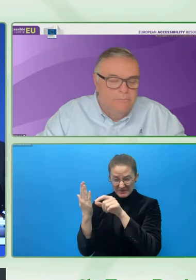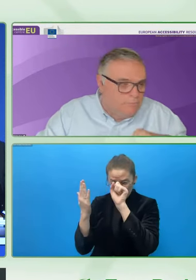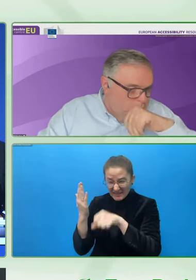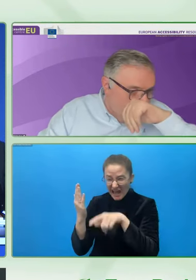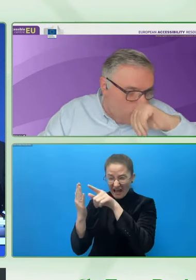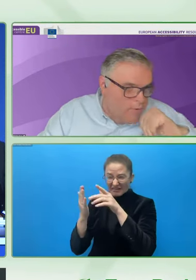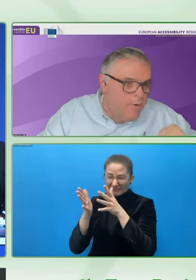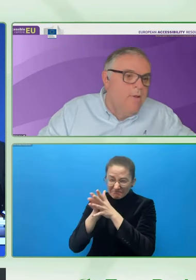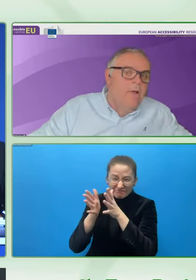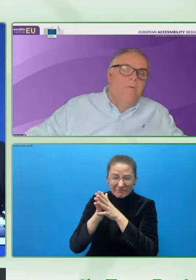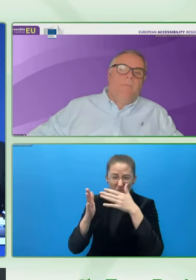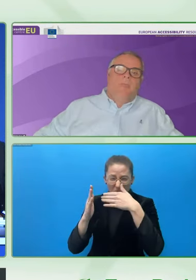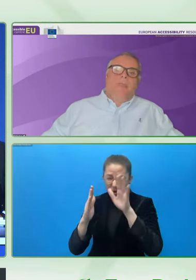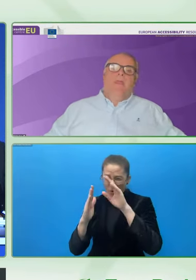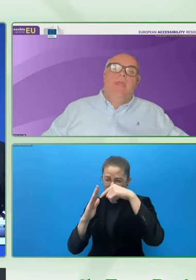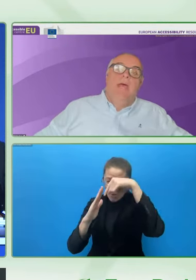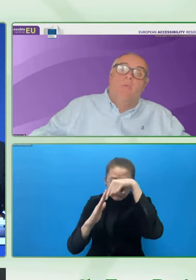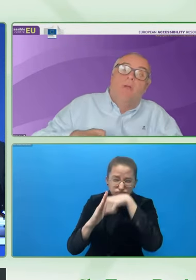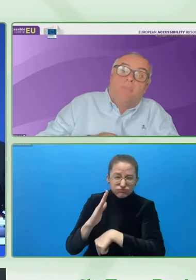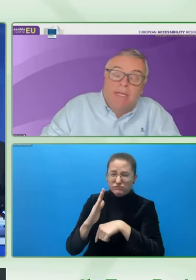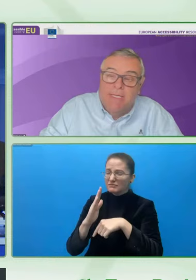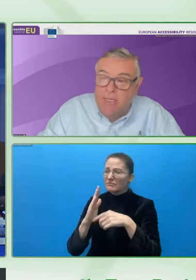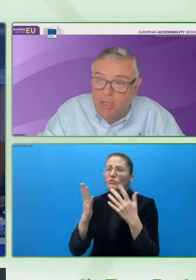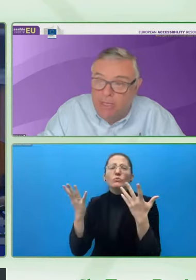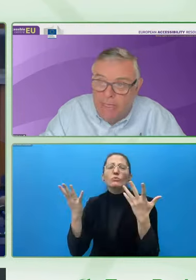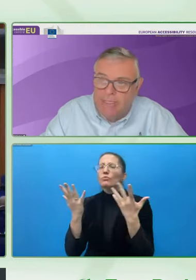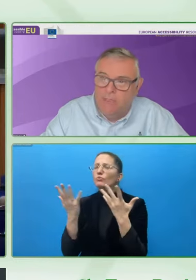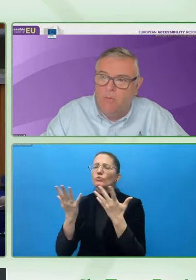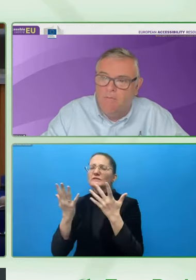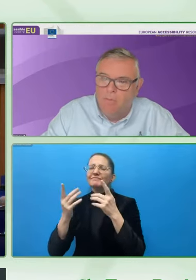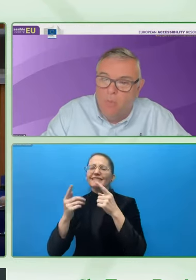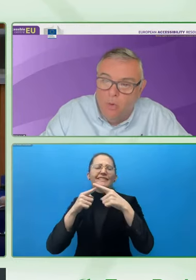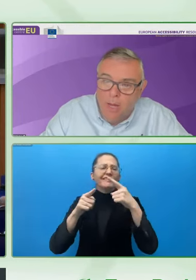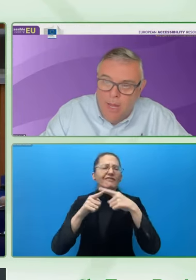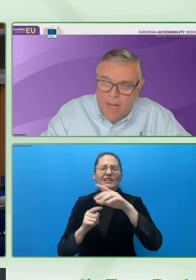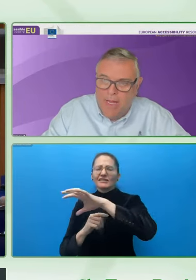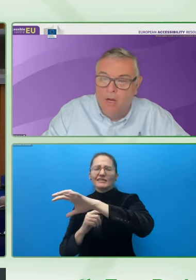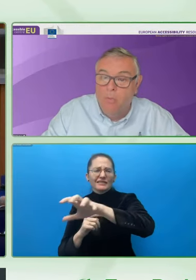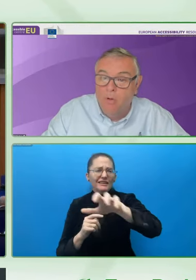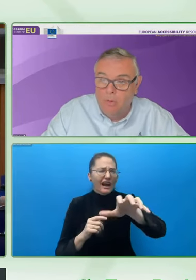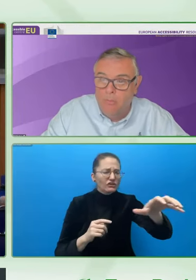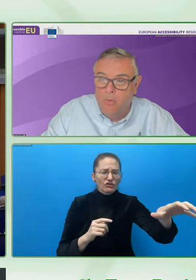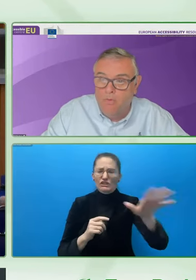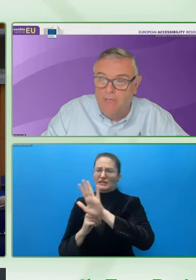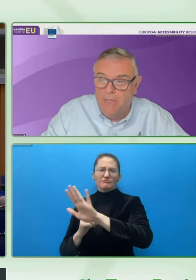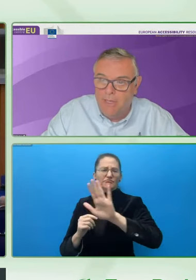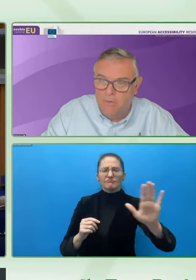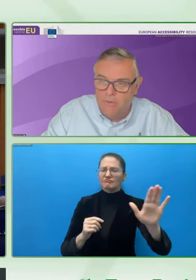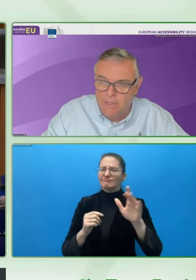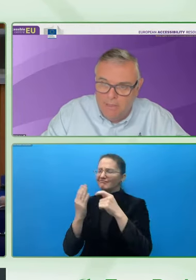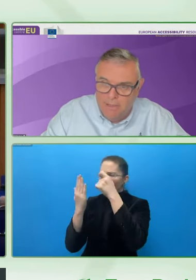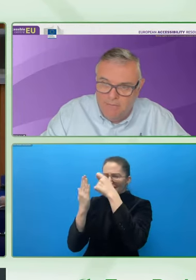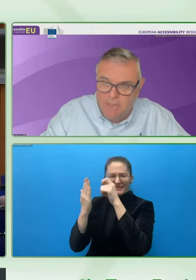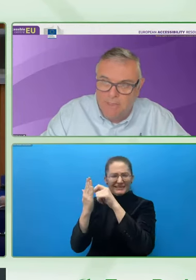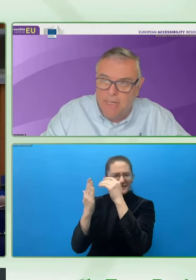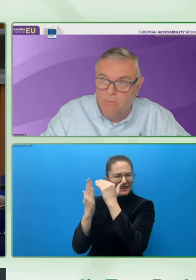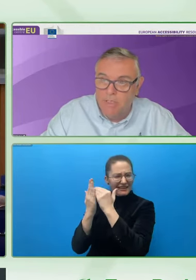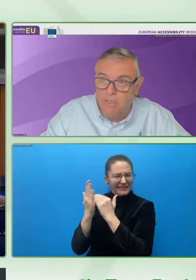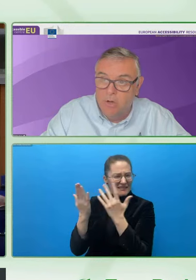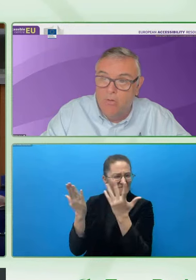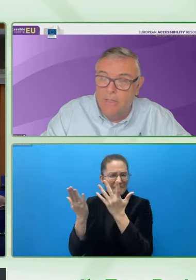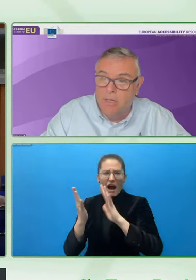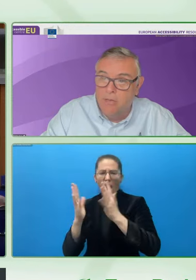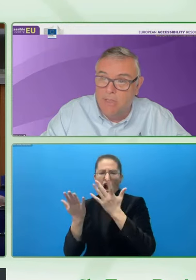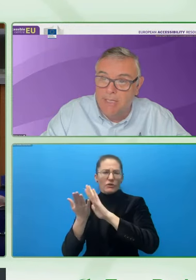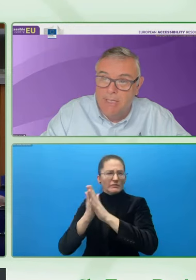implemented for the different countries? Yeah, is it not easy to have a common pool of indicators in the different